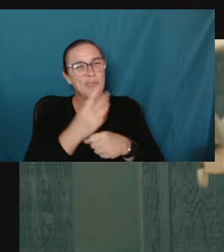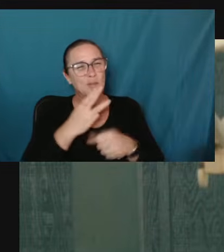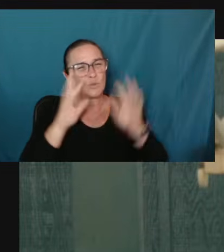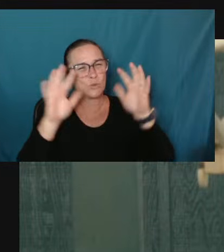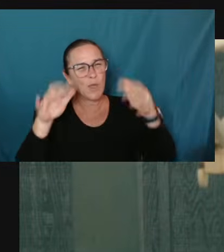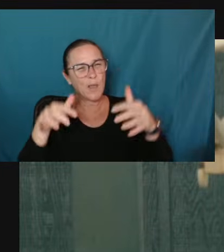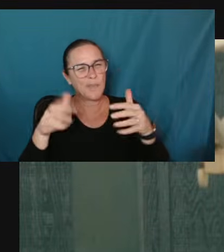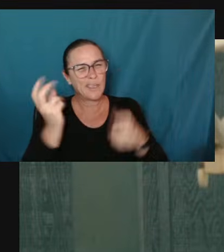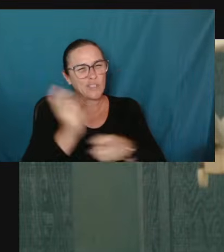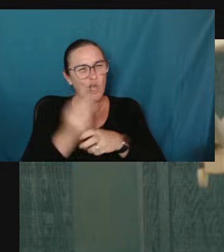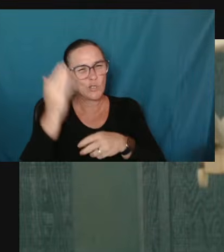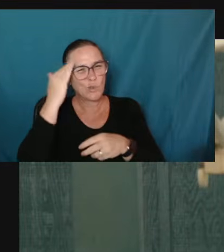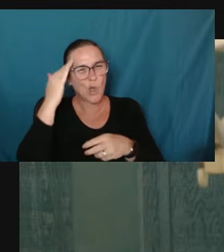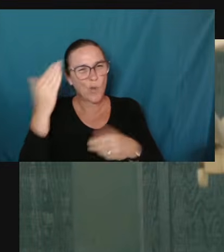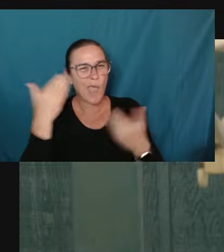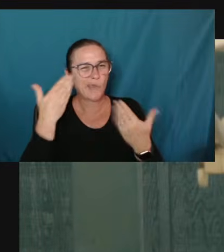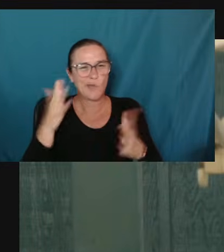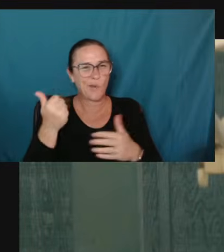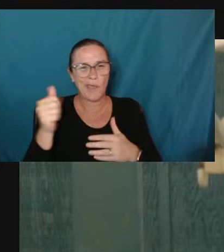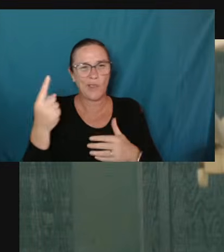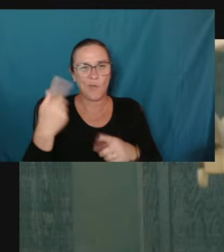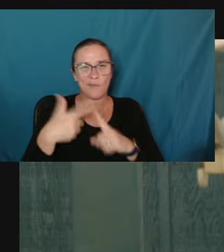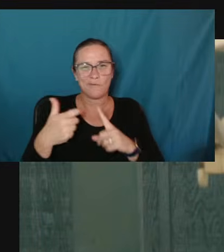don't know anybody that was alive then.